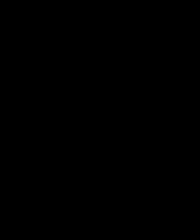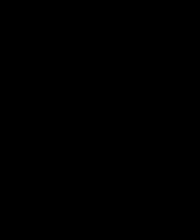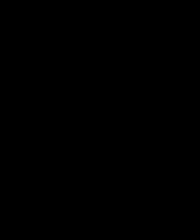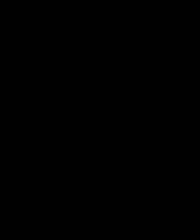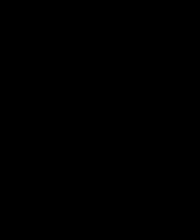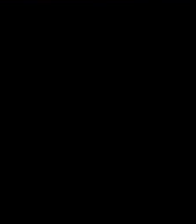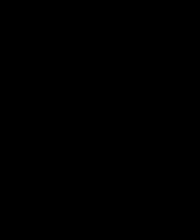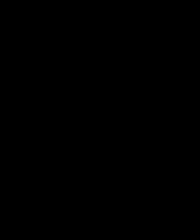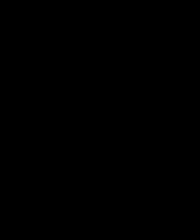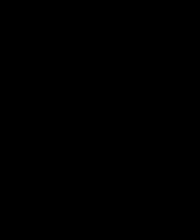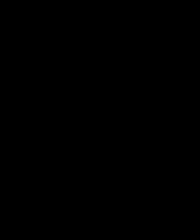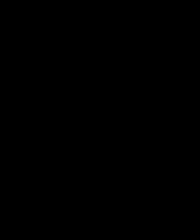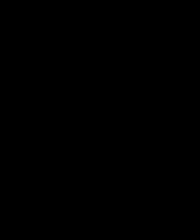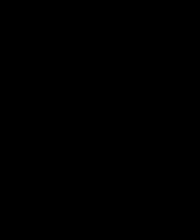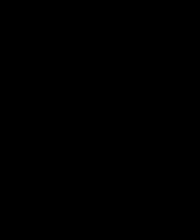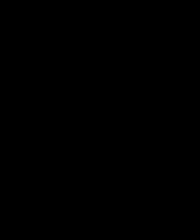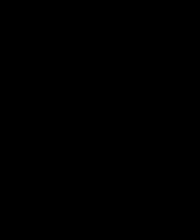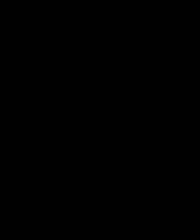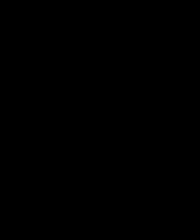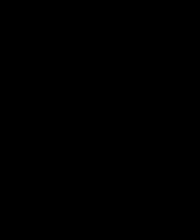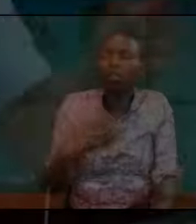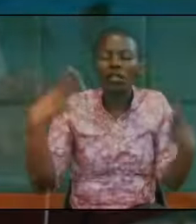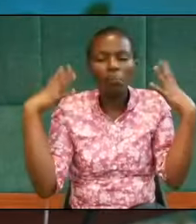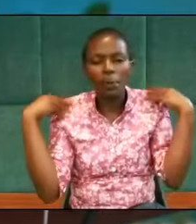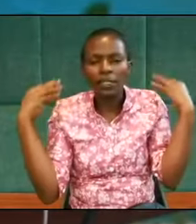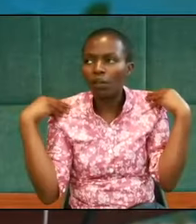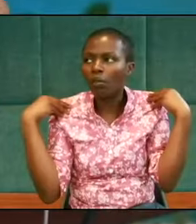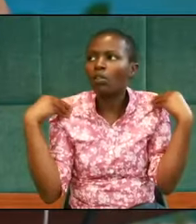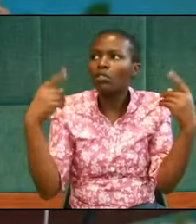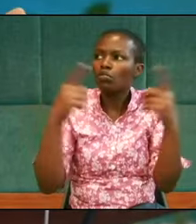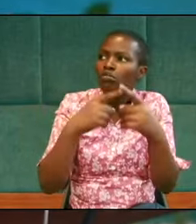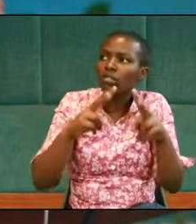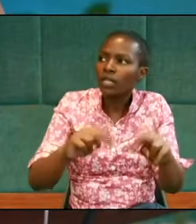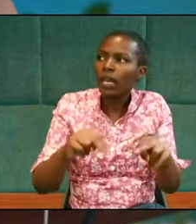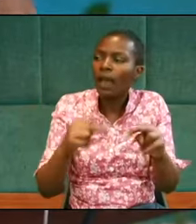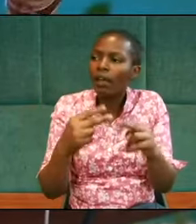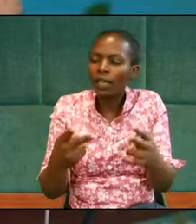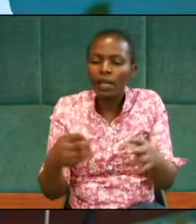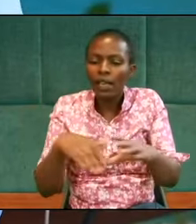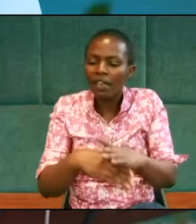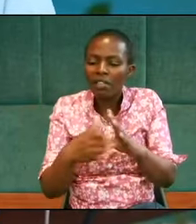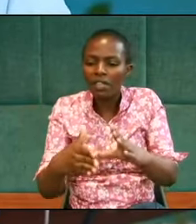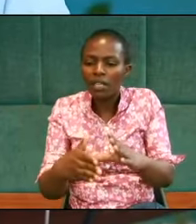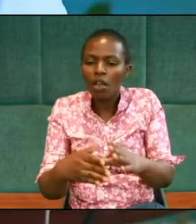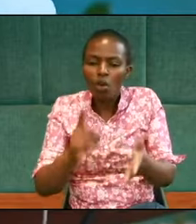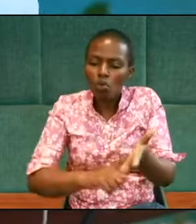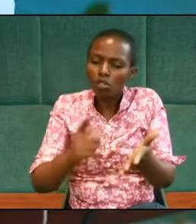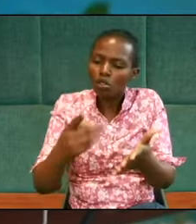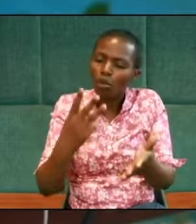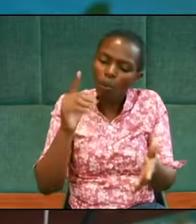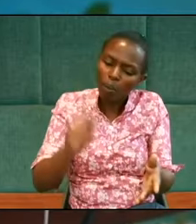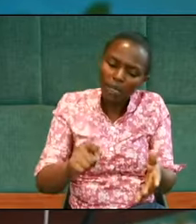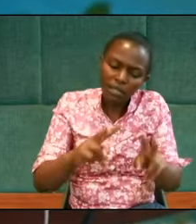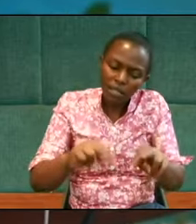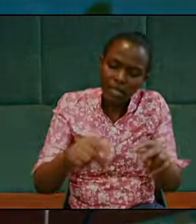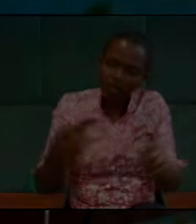present some practical qualities to seek in a prospective spouse. If you want to marry, what must you look out for? Objective